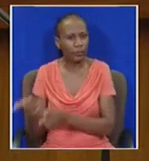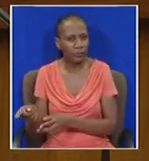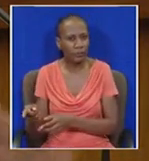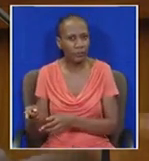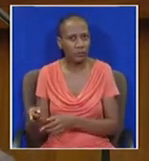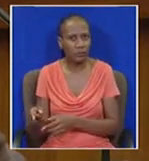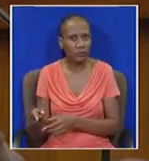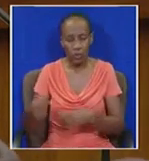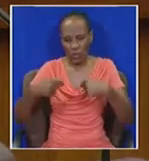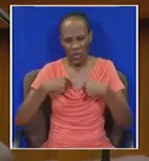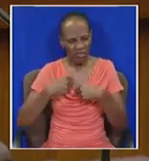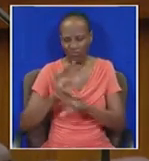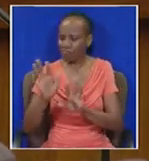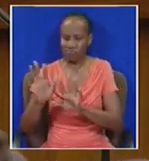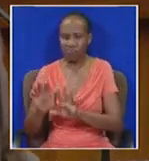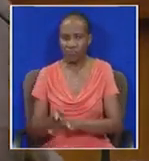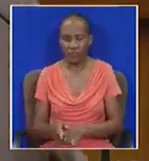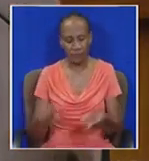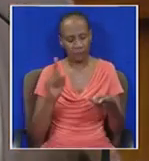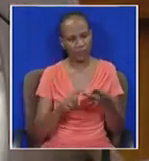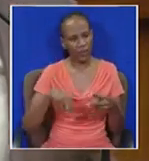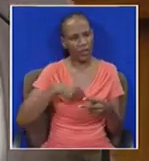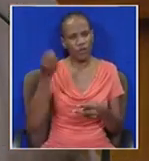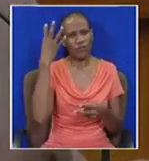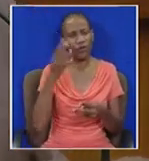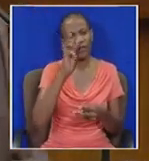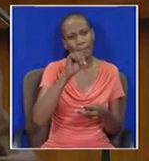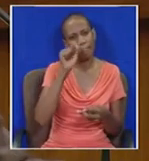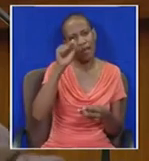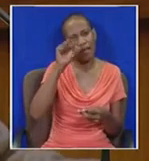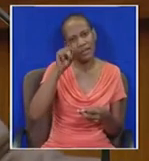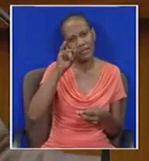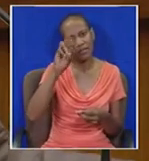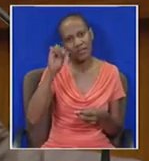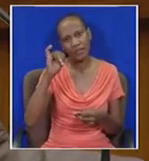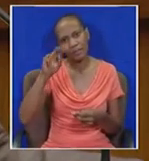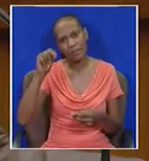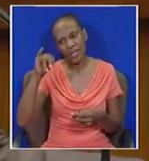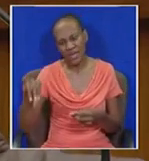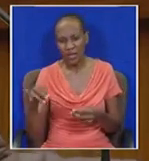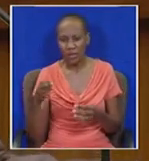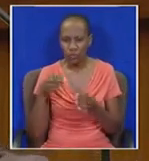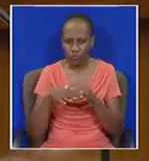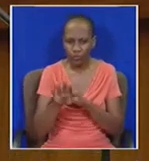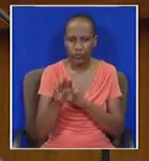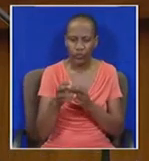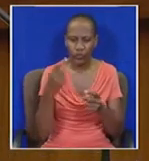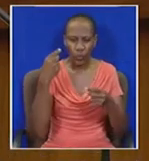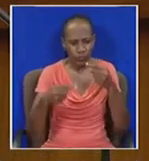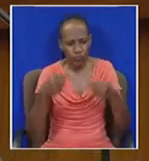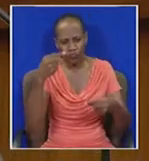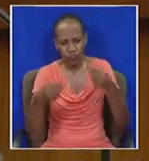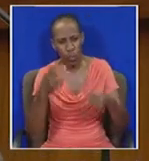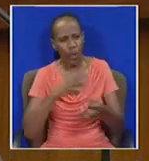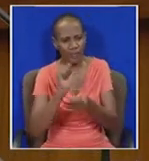not because we have forgotten about James Masimini and his colleagues who went through the Wangi campaign fighting for